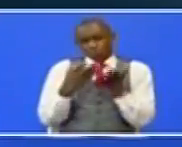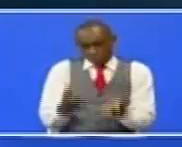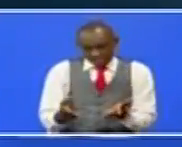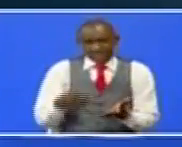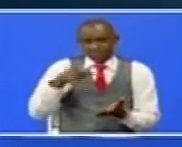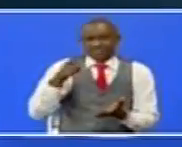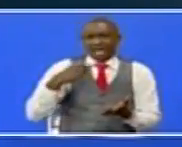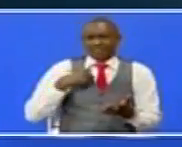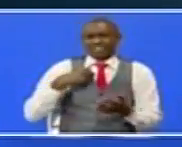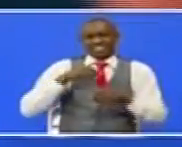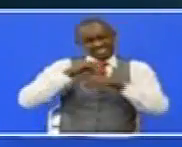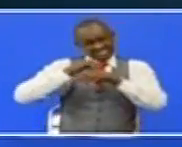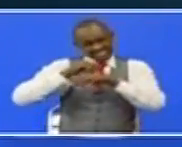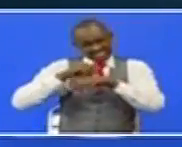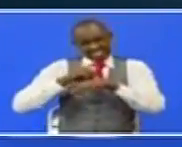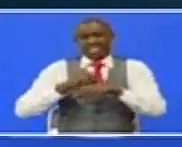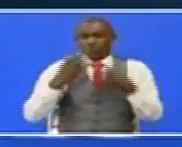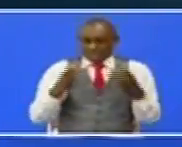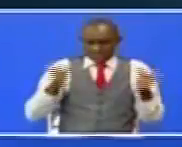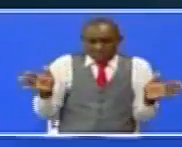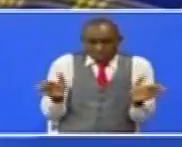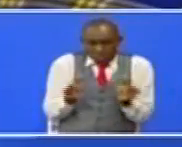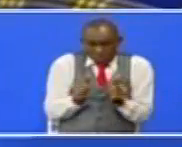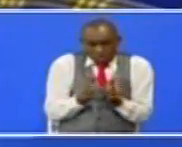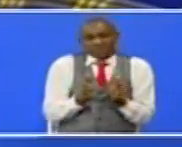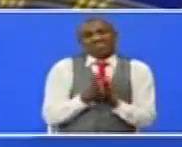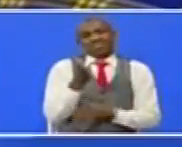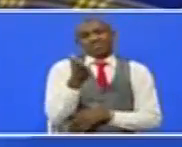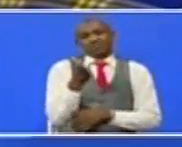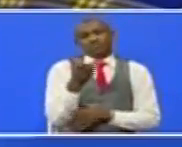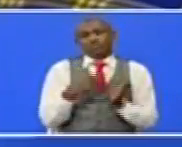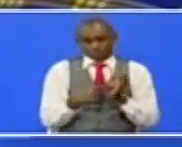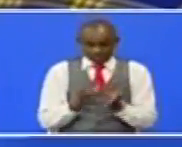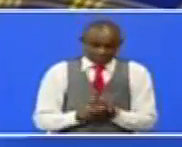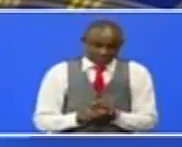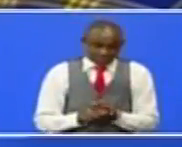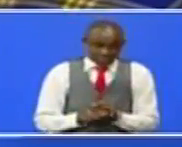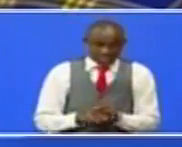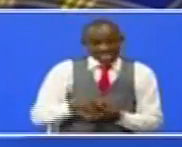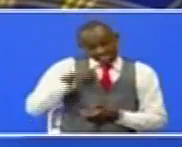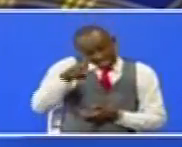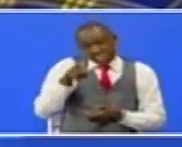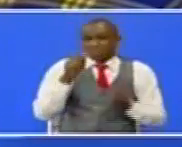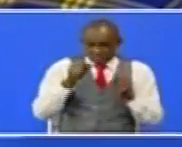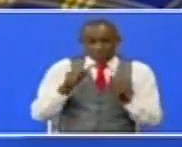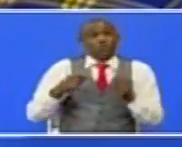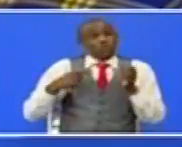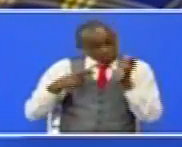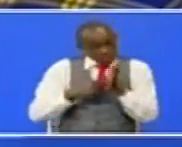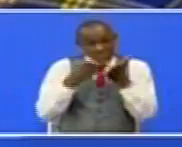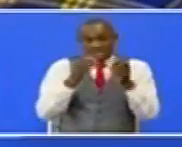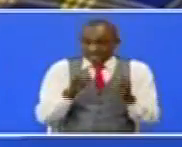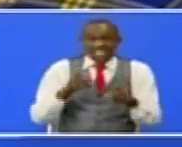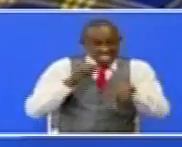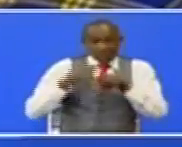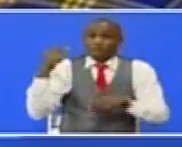the enlargement of the spleen, weight loss, and anemia. The incubation period, it will not be immediate. When you are bitten